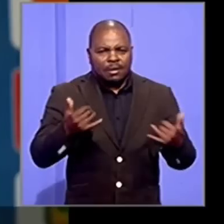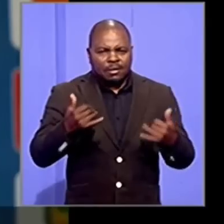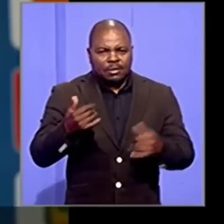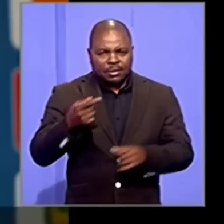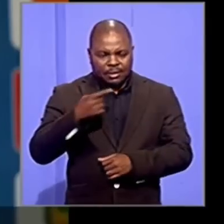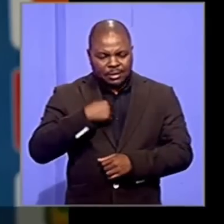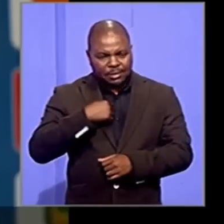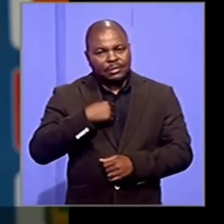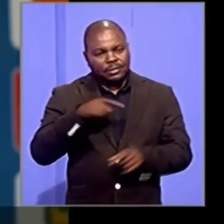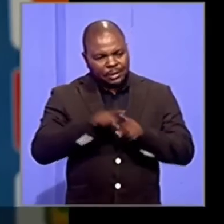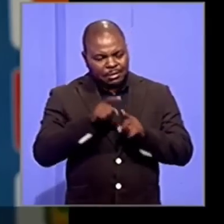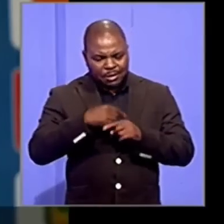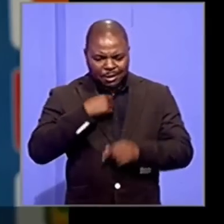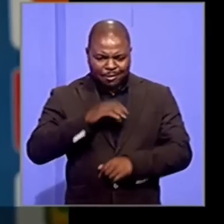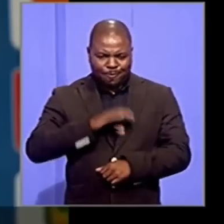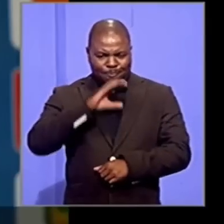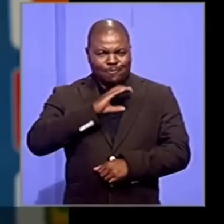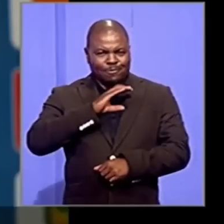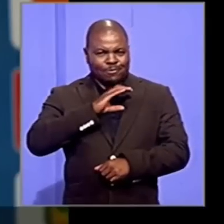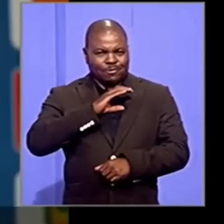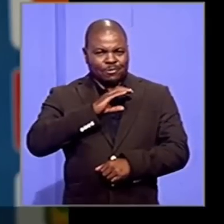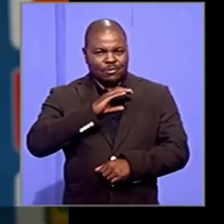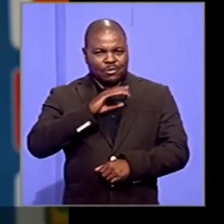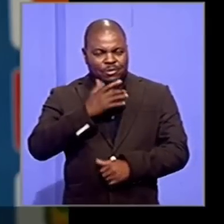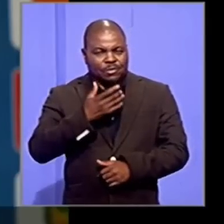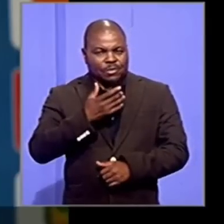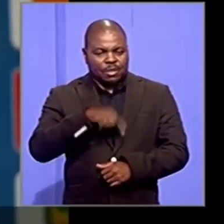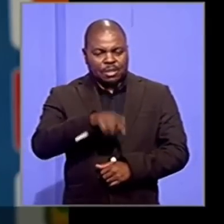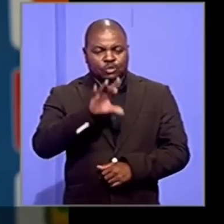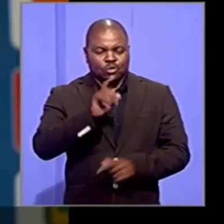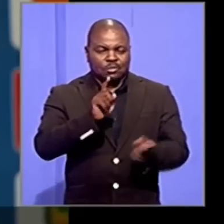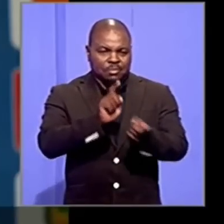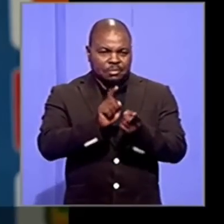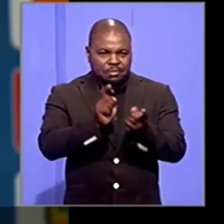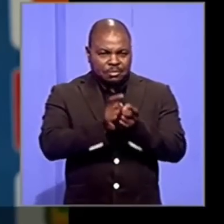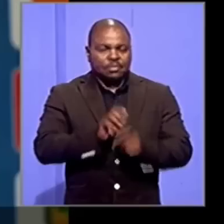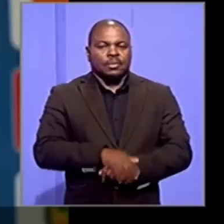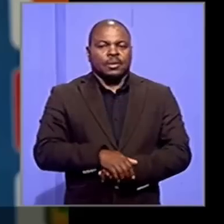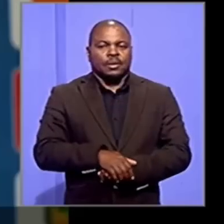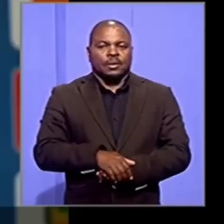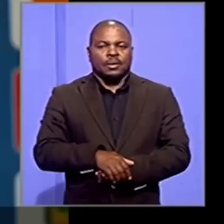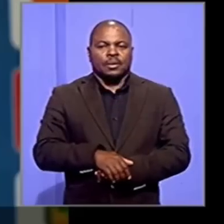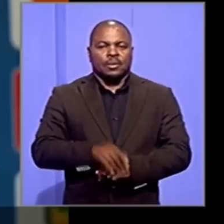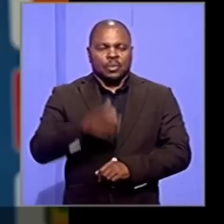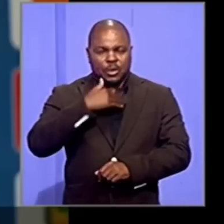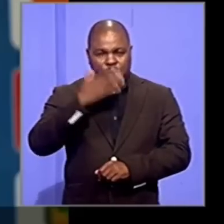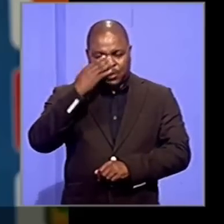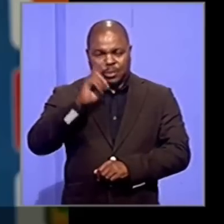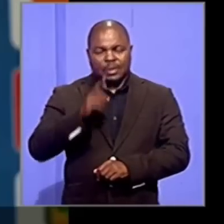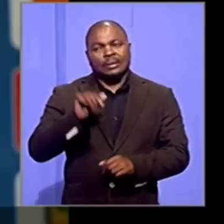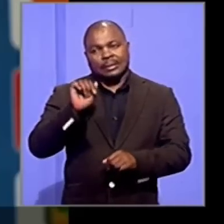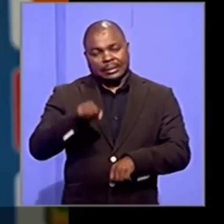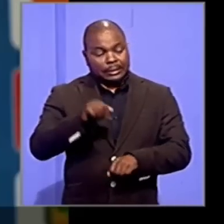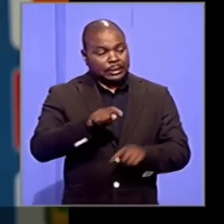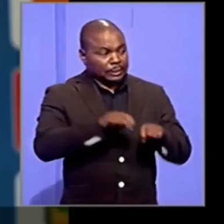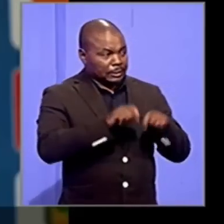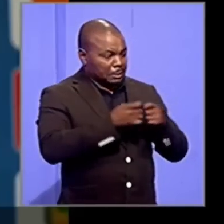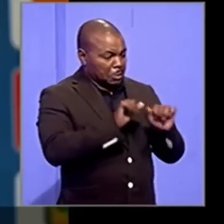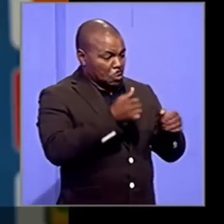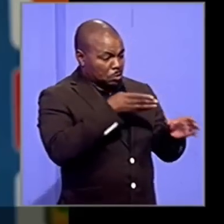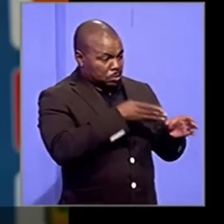give us confidence for the game of Tuesday. And knowing that even against such a good team